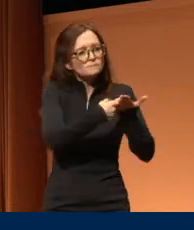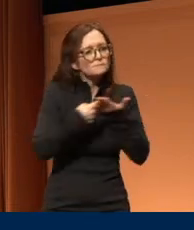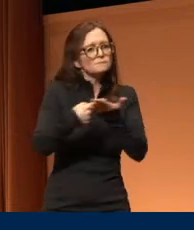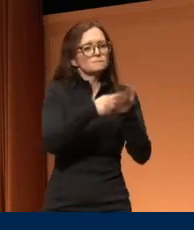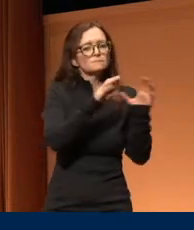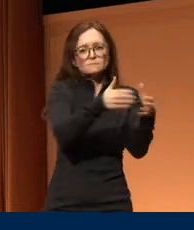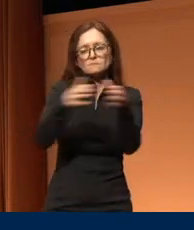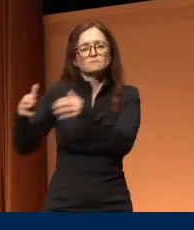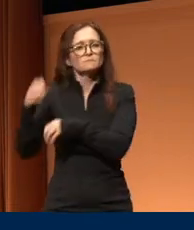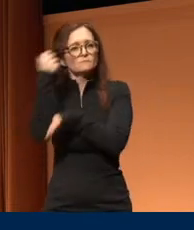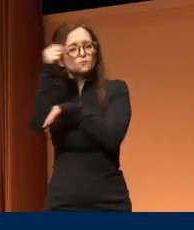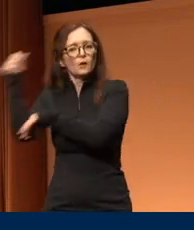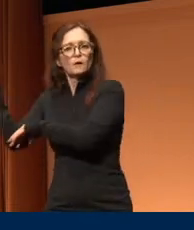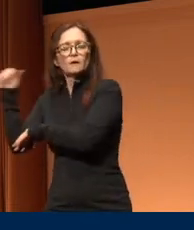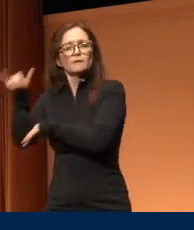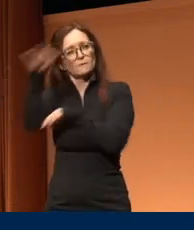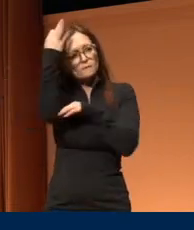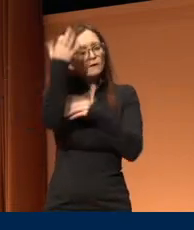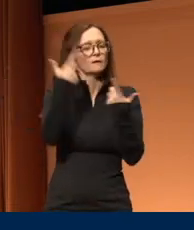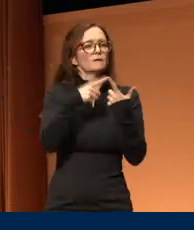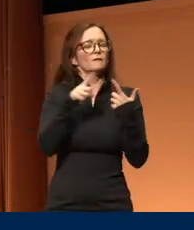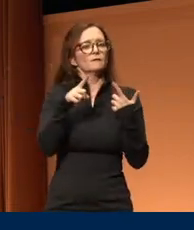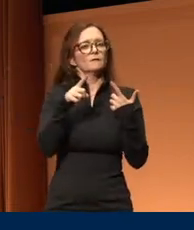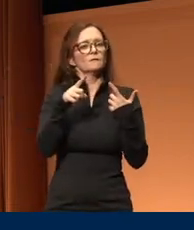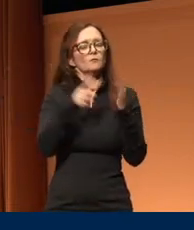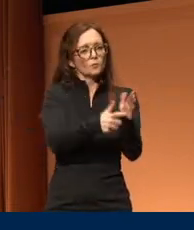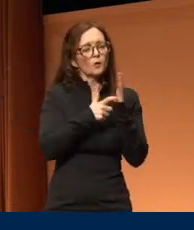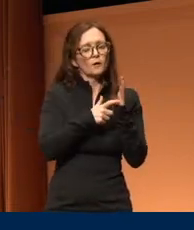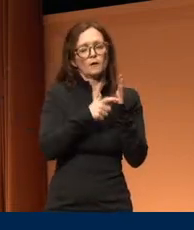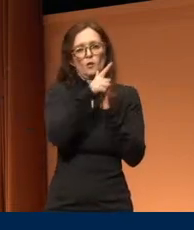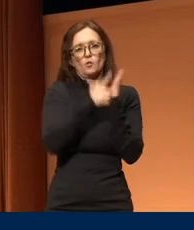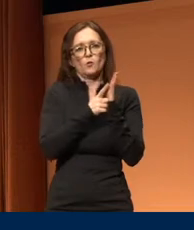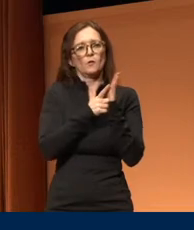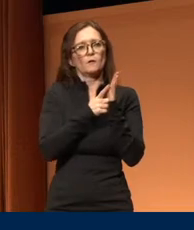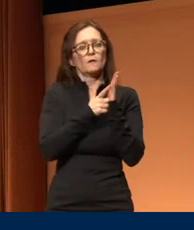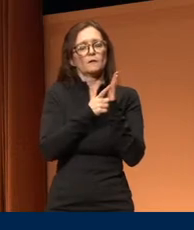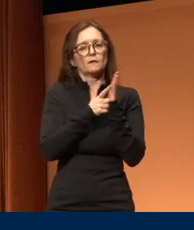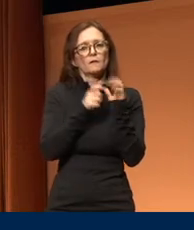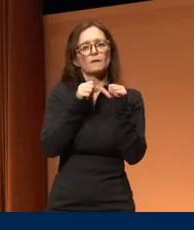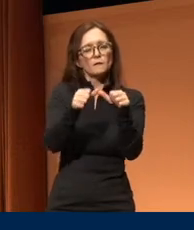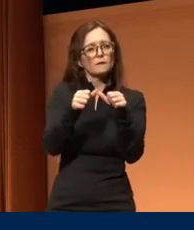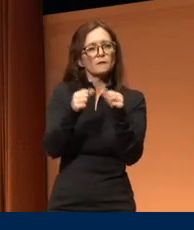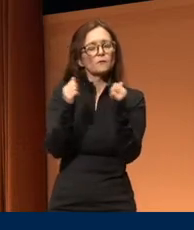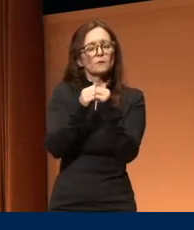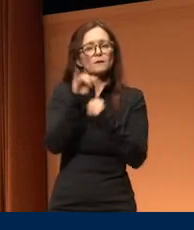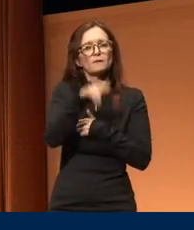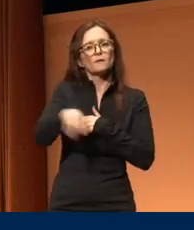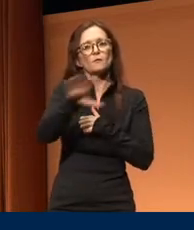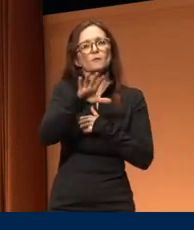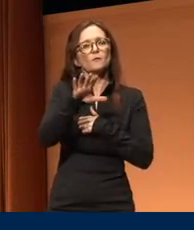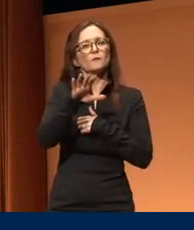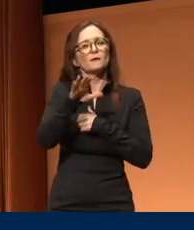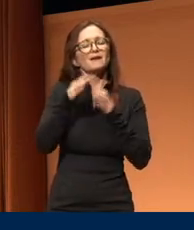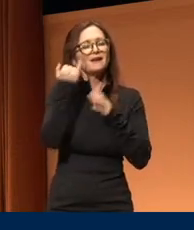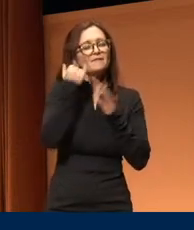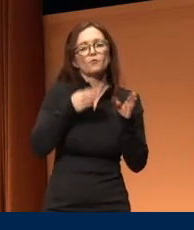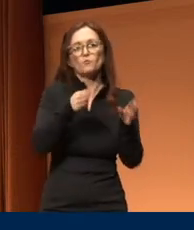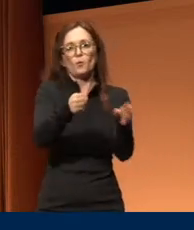the reflective yellow vest that French drivers are required by law to keep in their vehicles in case of a roadside